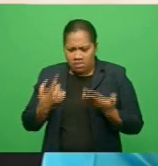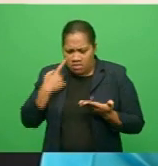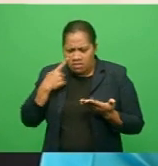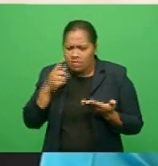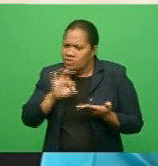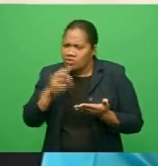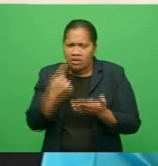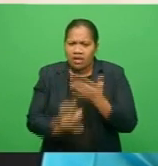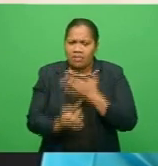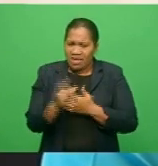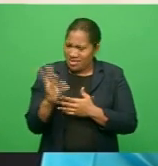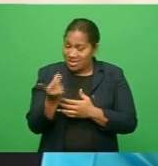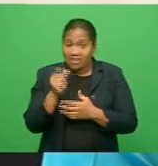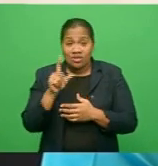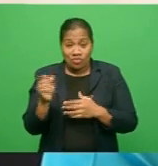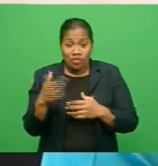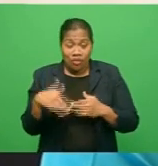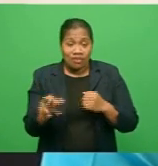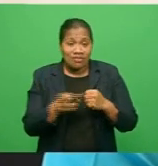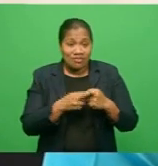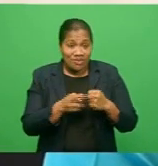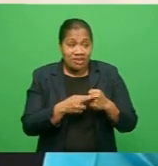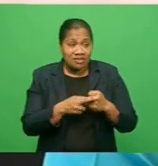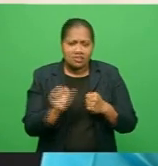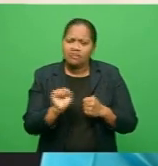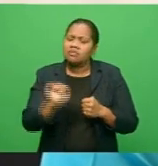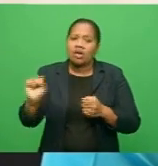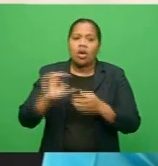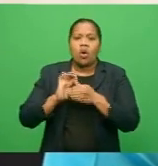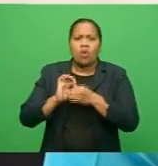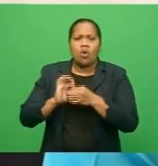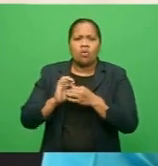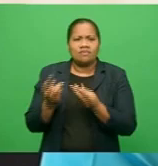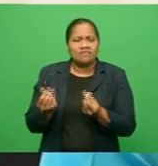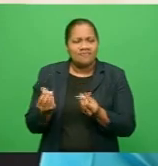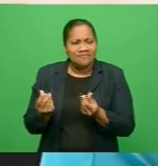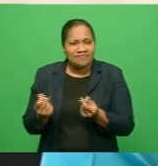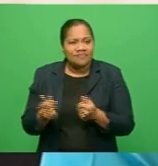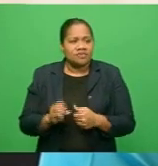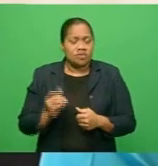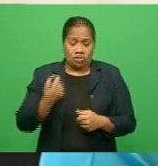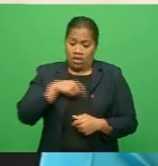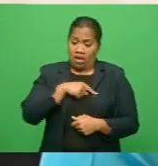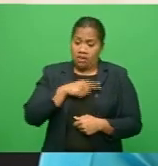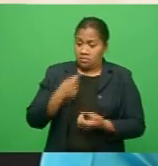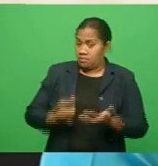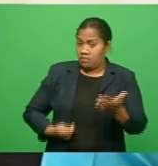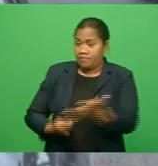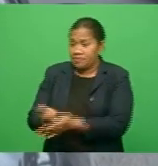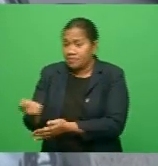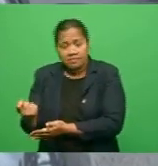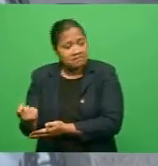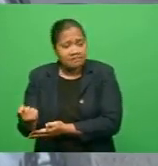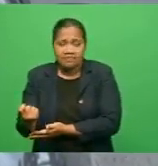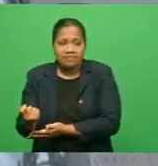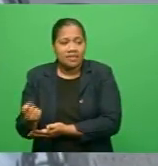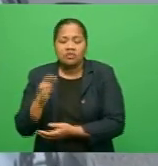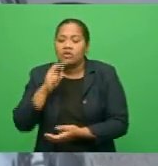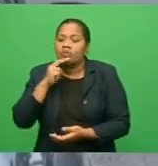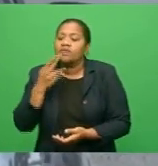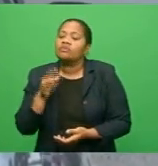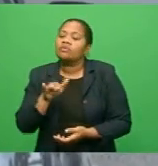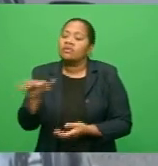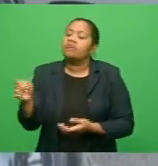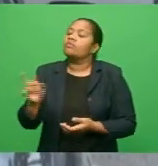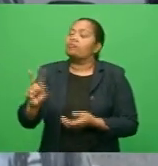are doing all the repairs at their own cost. So we're not paying anything. We told them what the repair